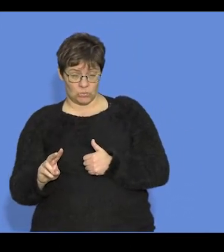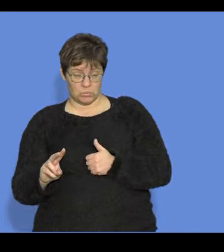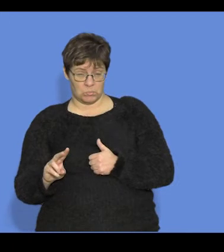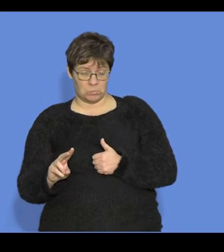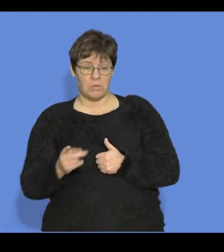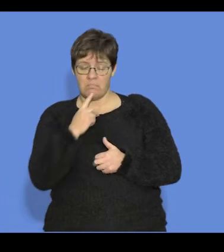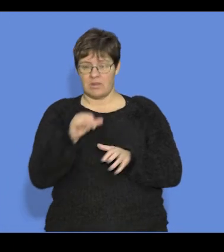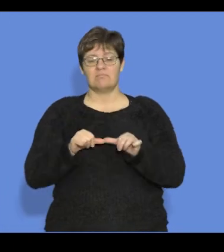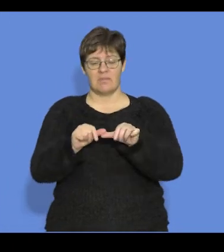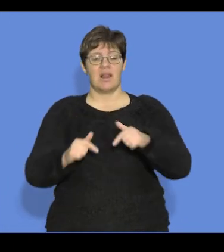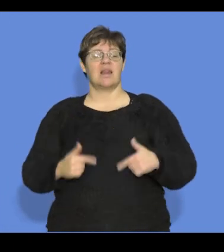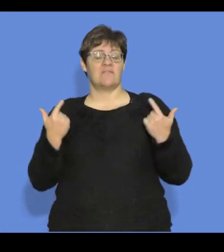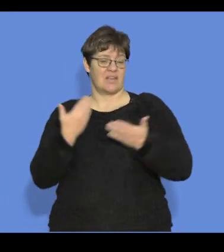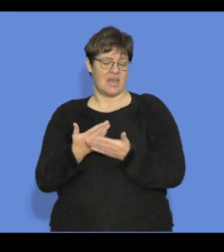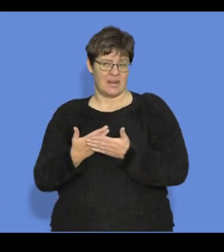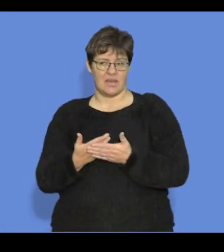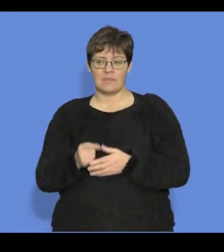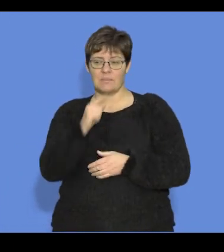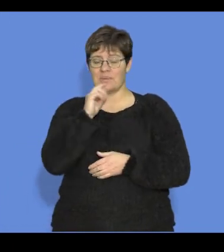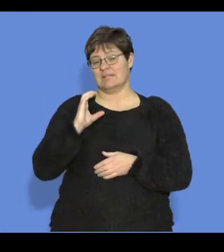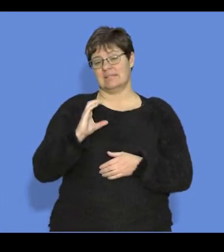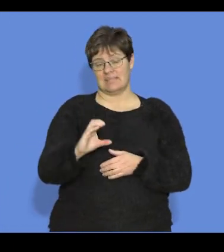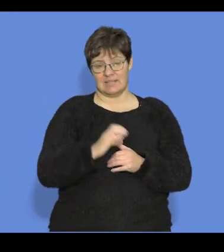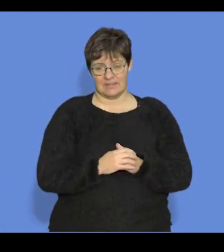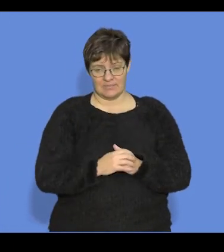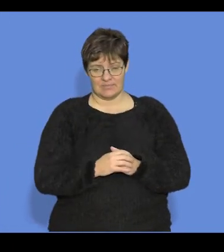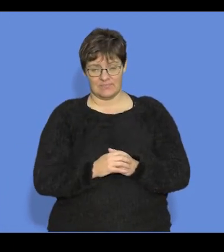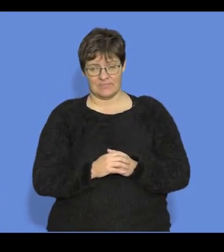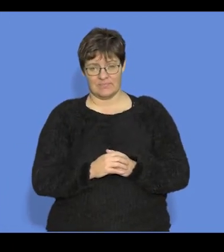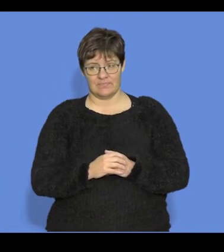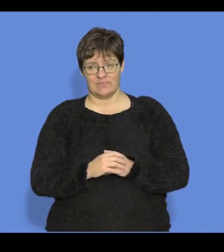to survive. So the correct answer there is C.